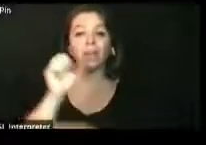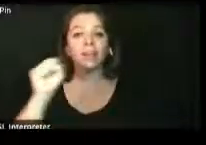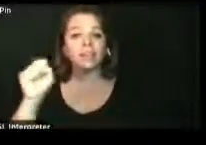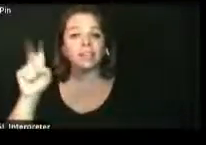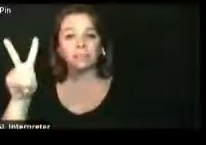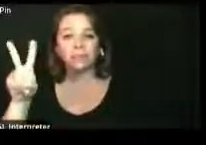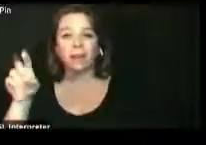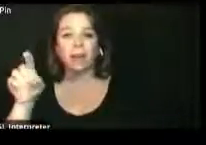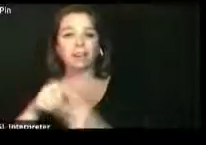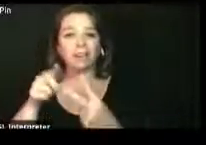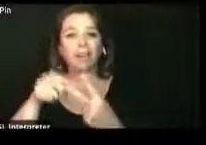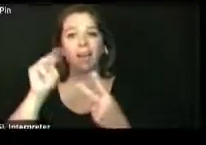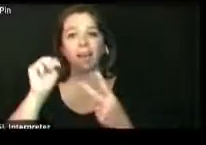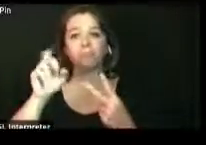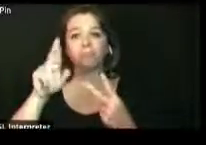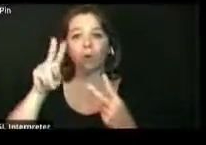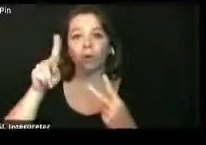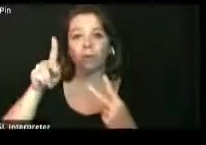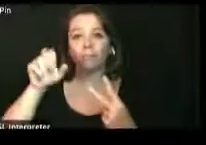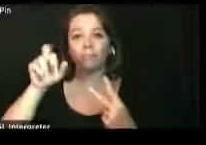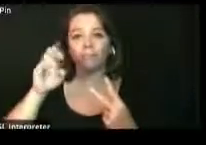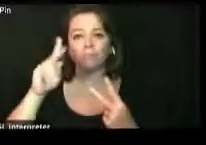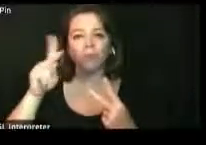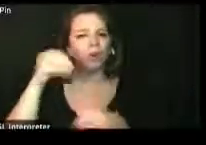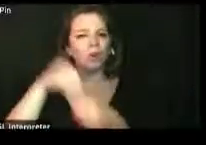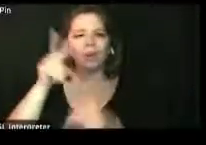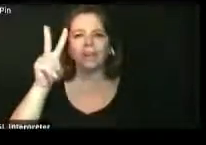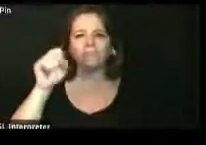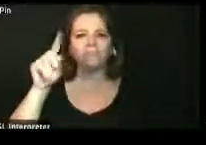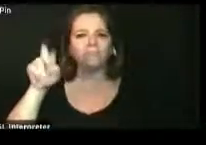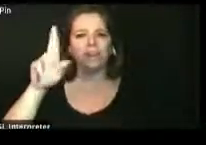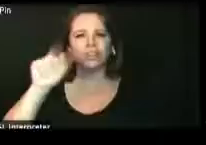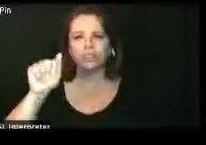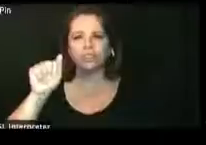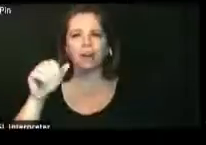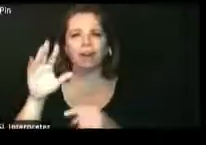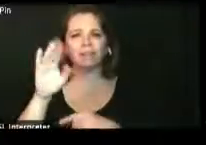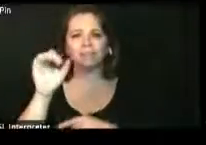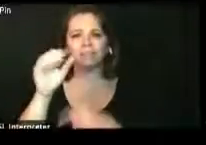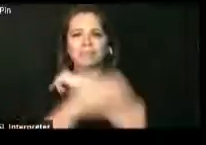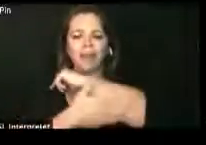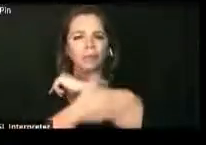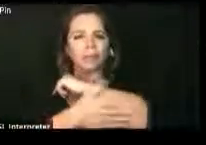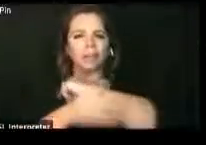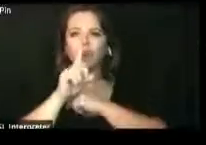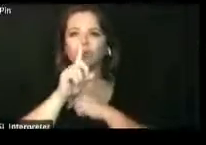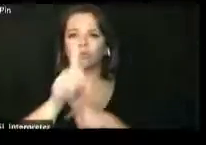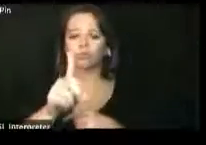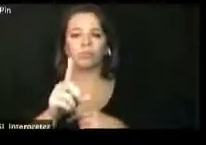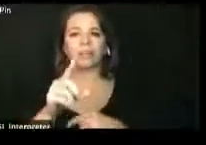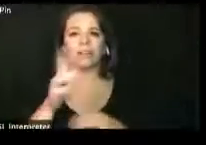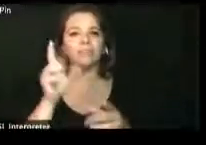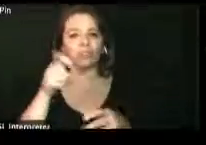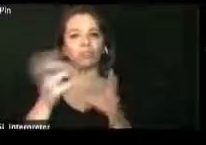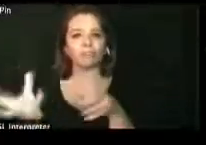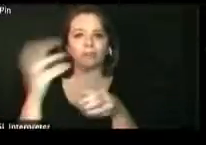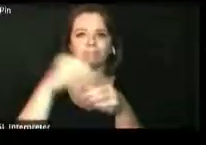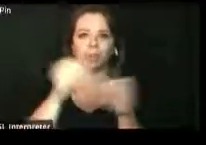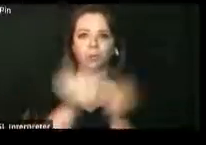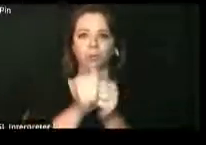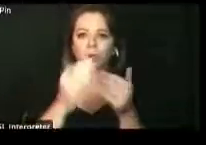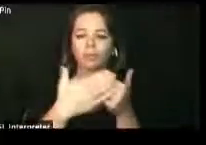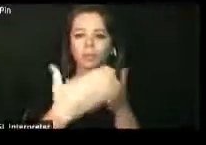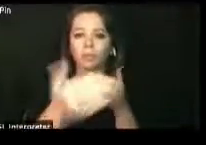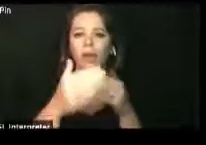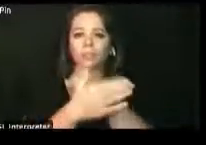in Ventura County and really are contiguous and compact with the other communities in Ventura County. And